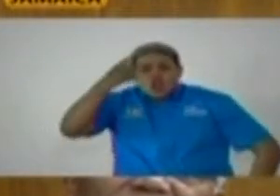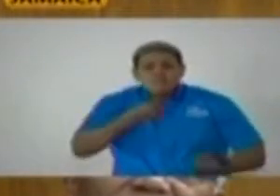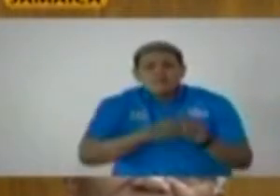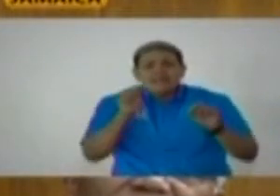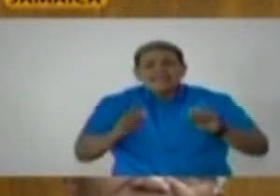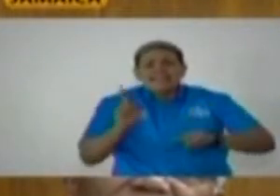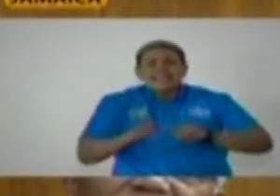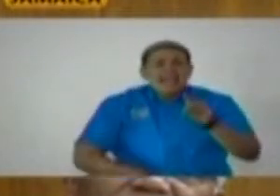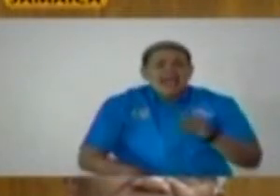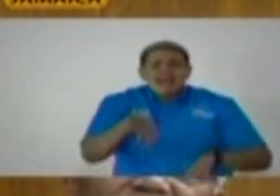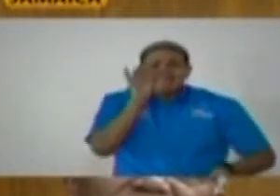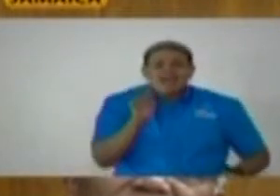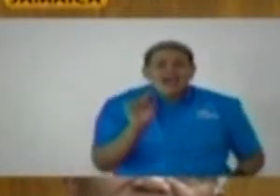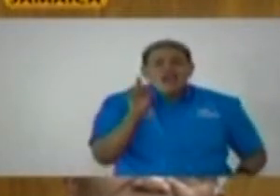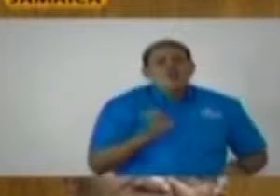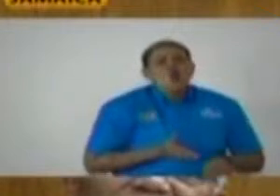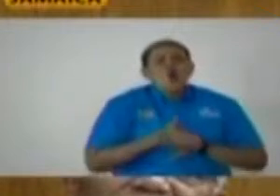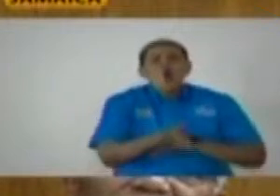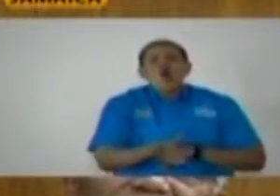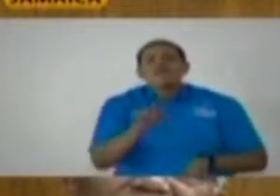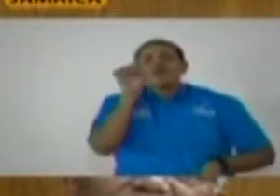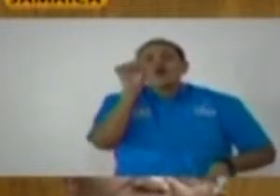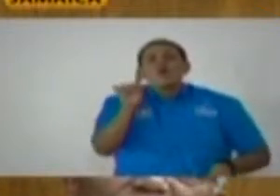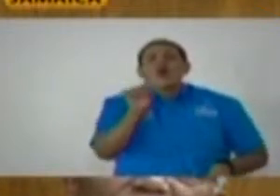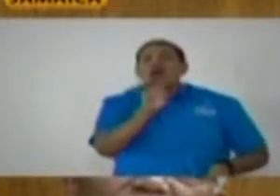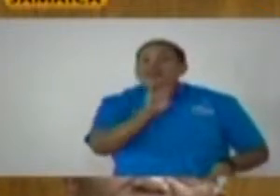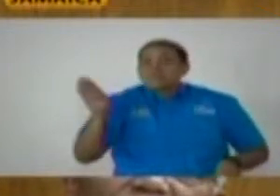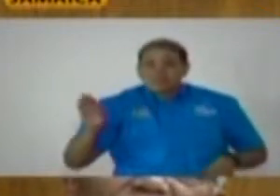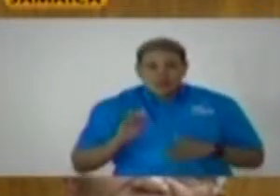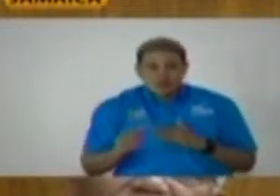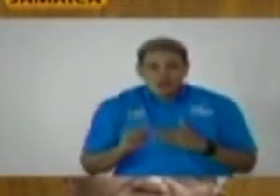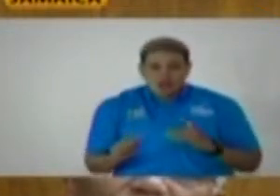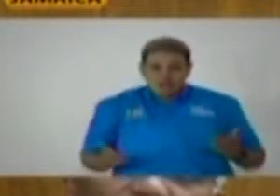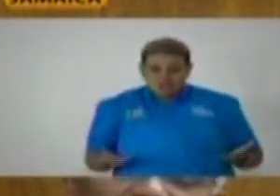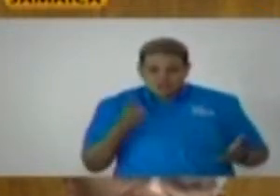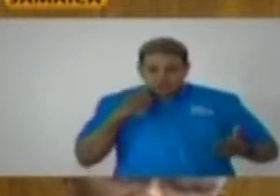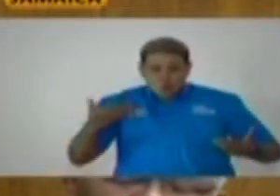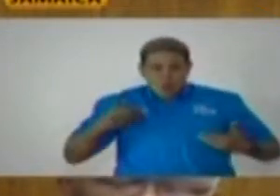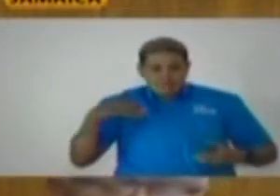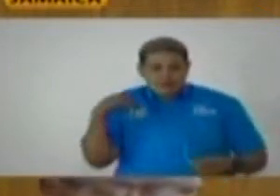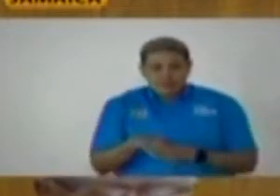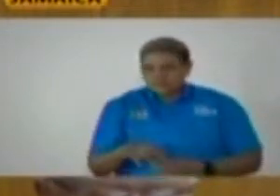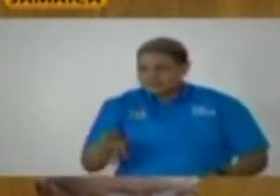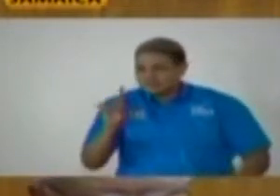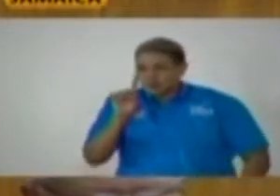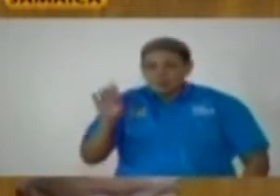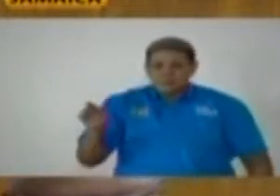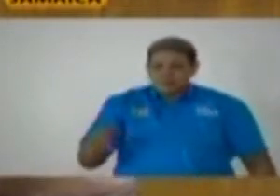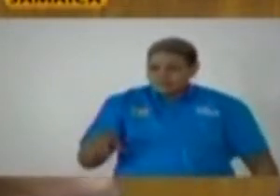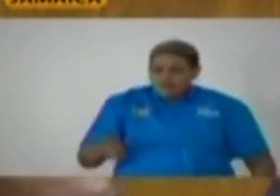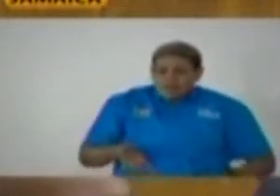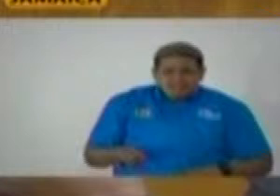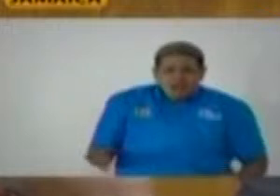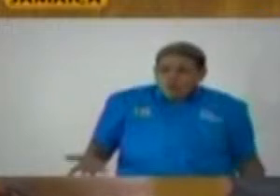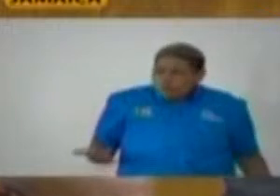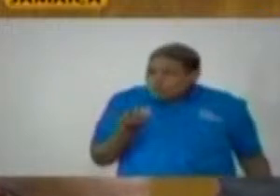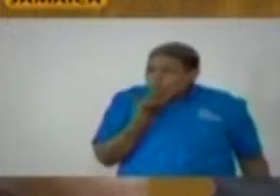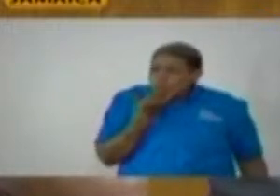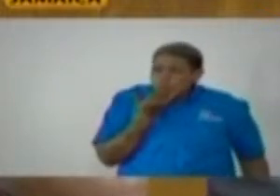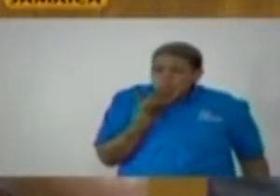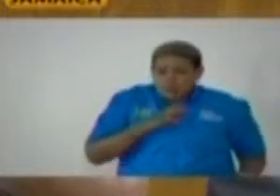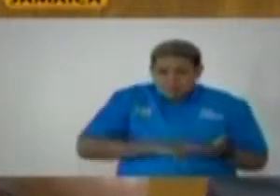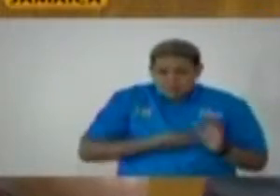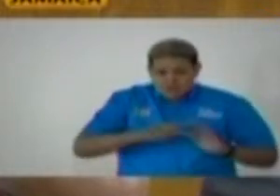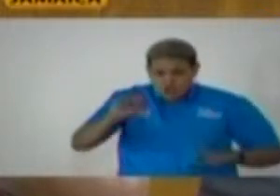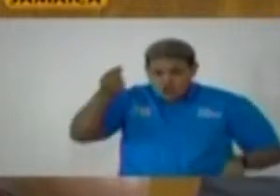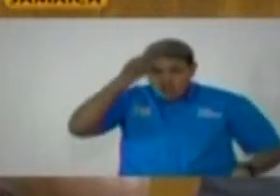not find just over $1 billion to hold an election? Is it that the government